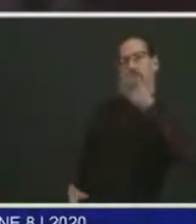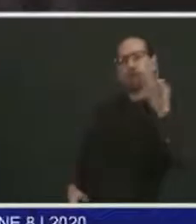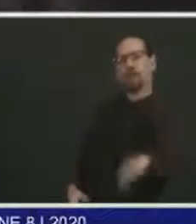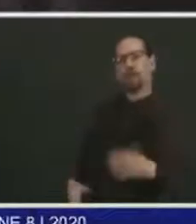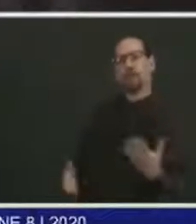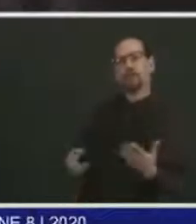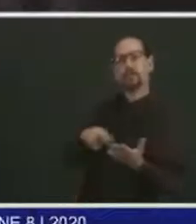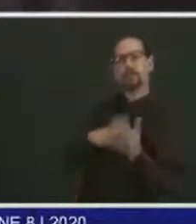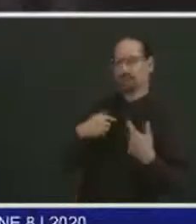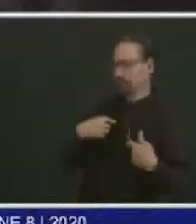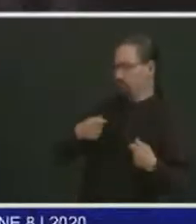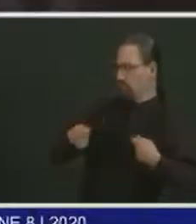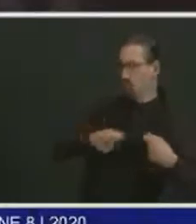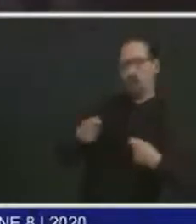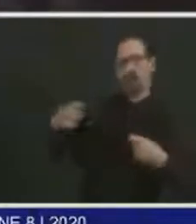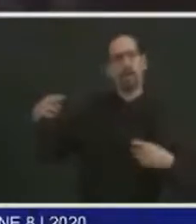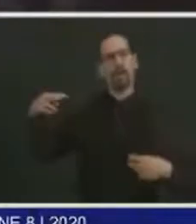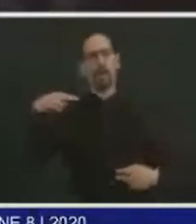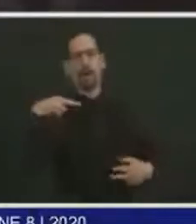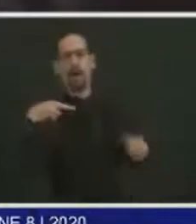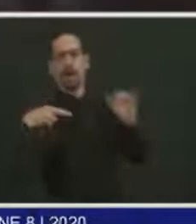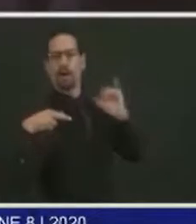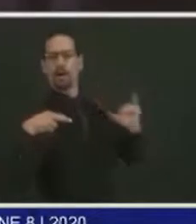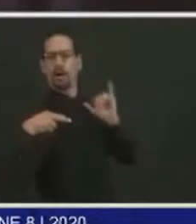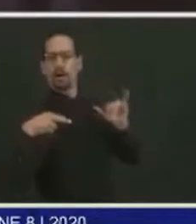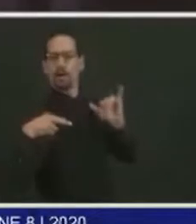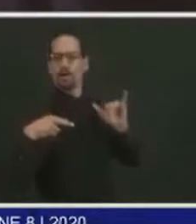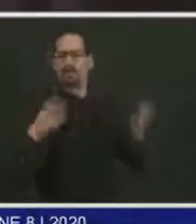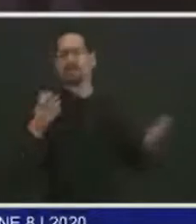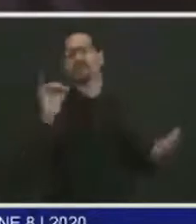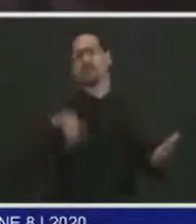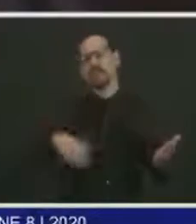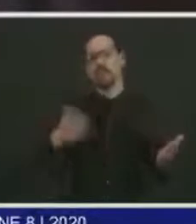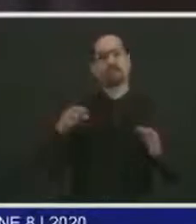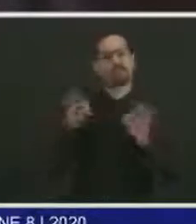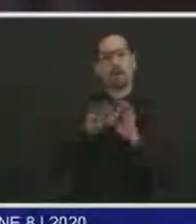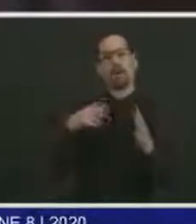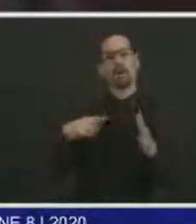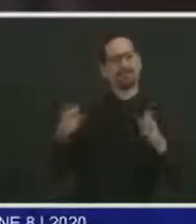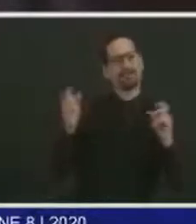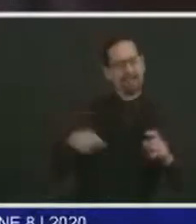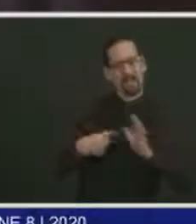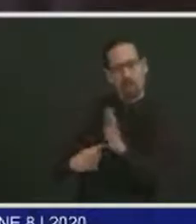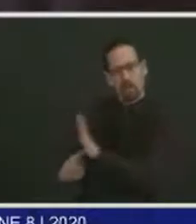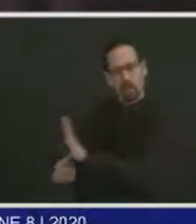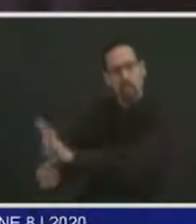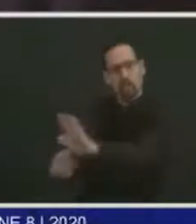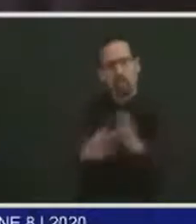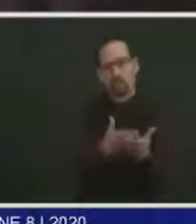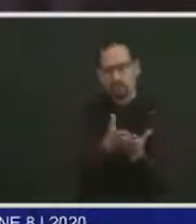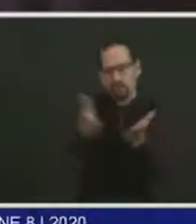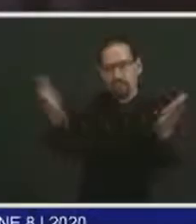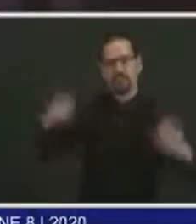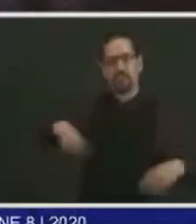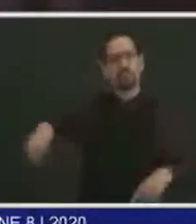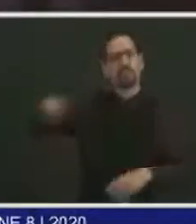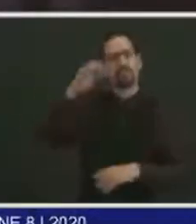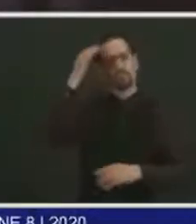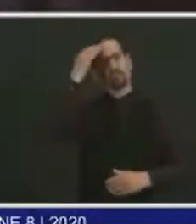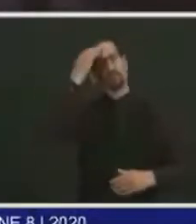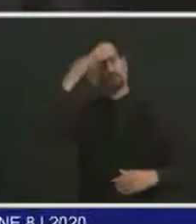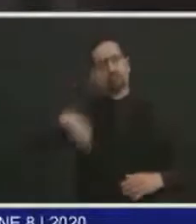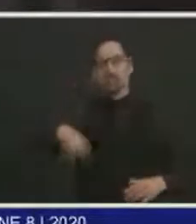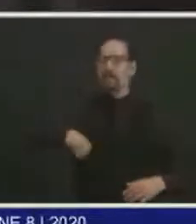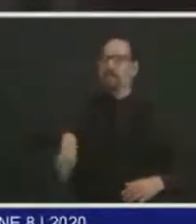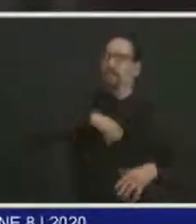to get confidence back among the people of Rhode Island that it's safe to go to church, safe to get your hair done, safe to go out to dinner, safe to go